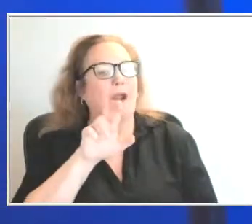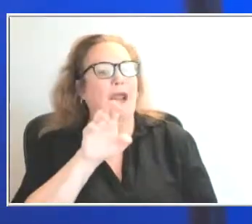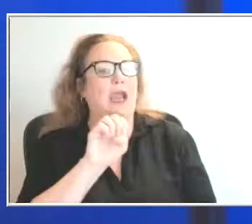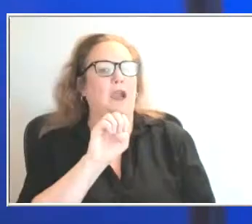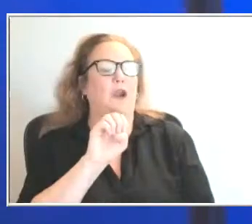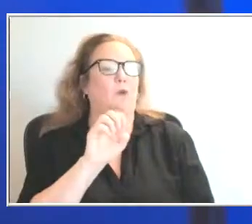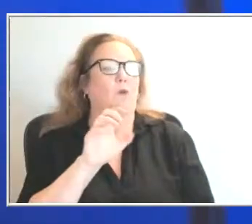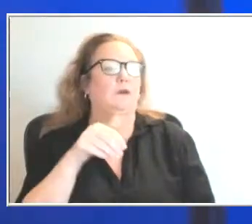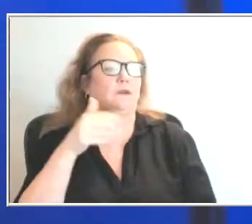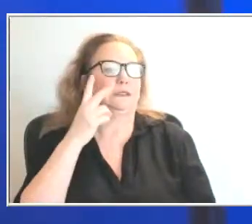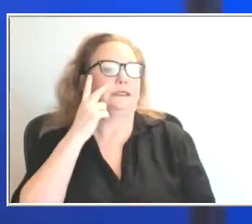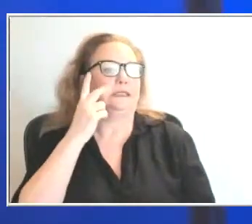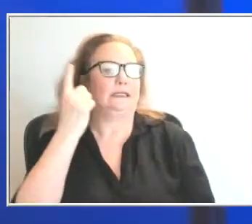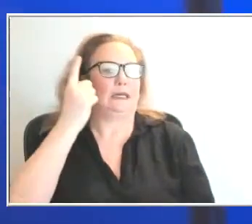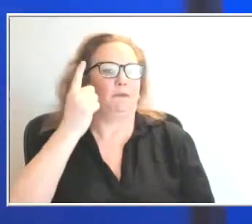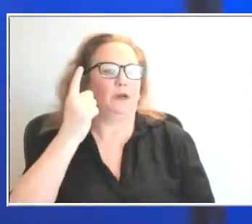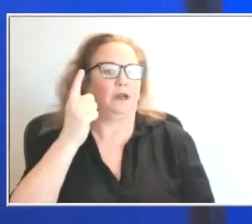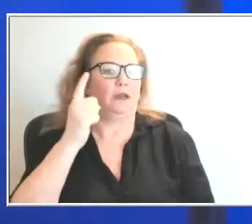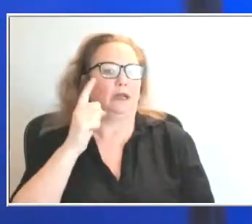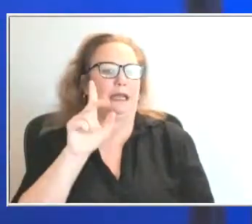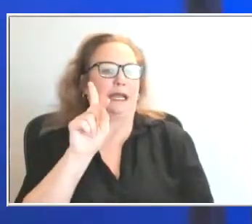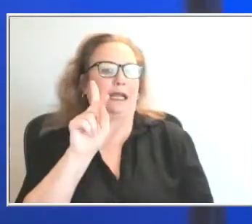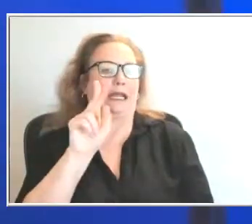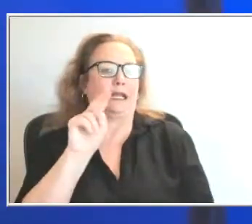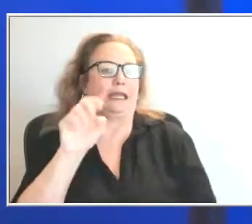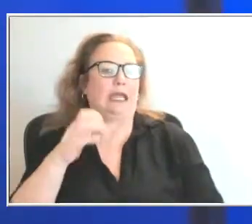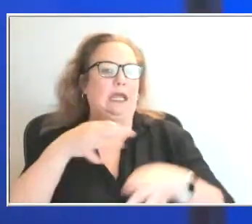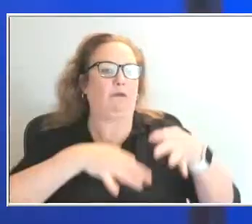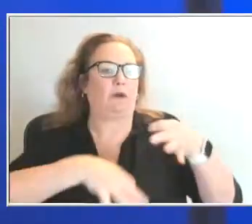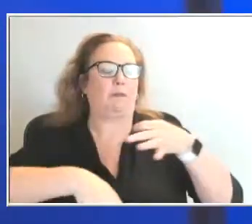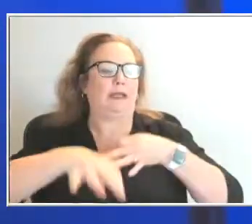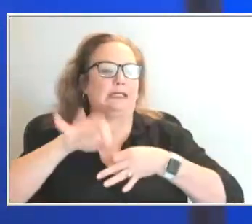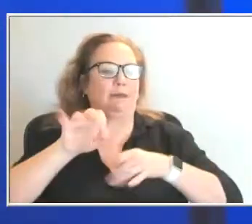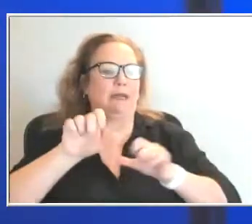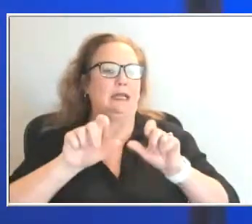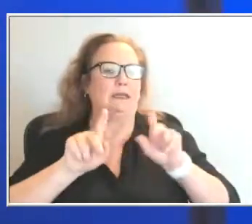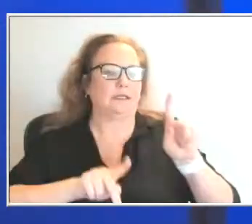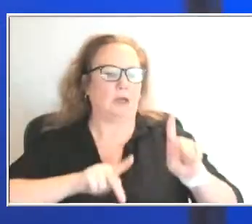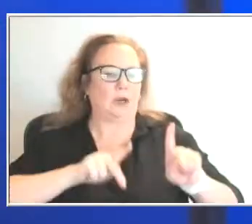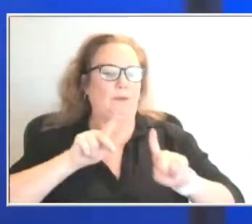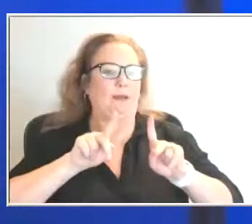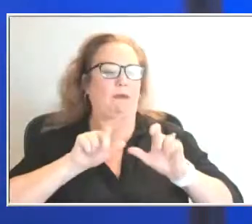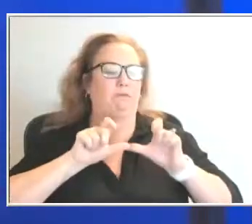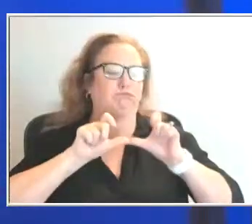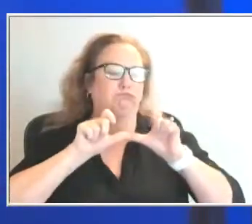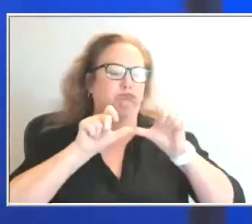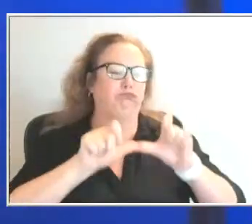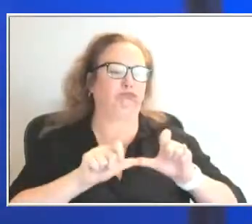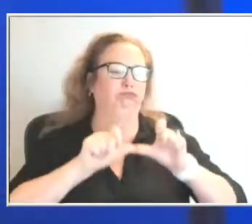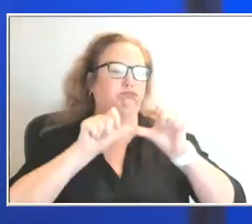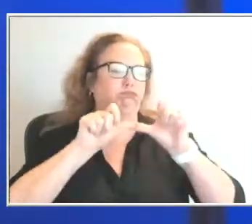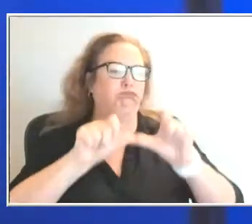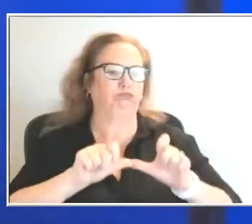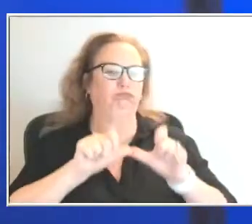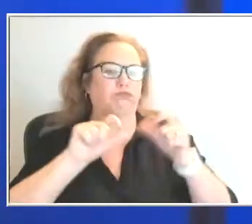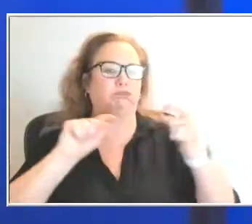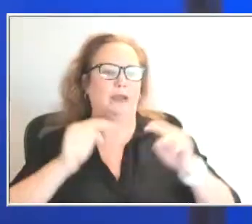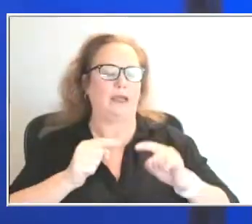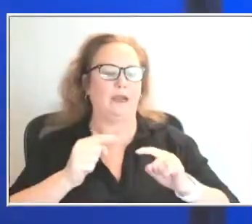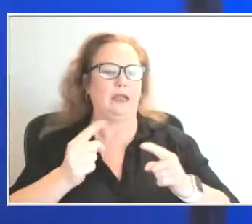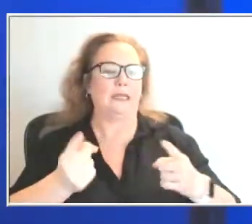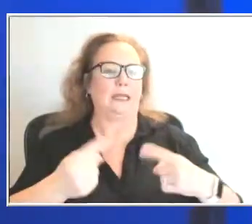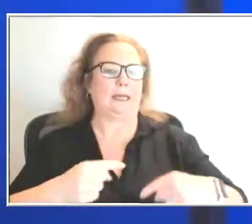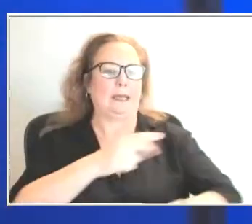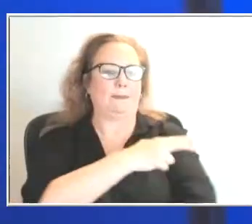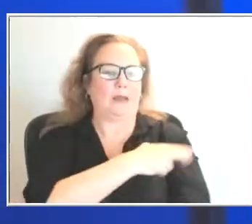somebody with, they've had a knee replacement or something. These are people who have had persistent pain for quite a while, and then they come in the hospital